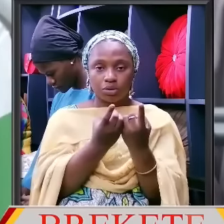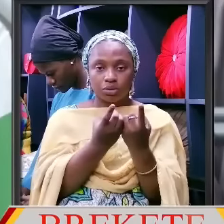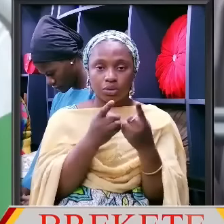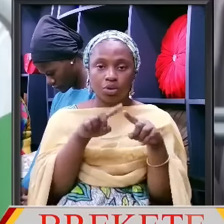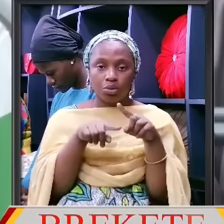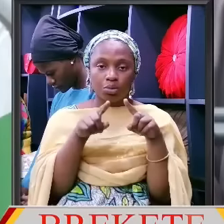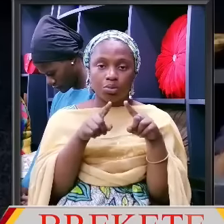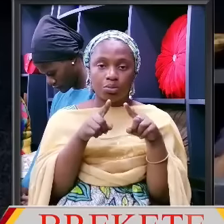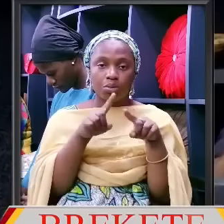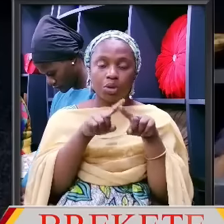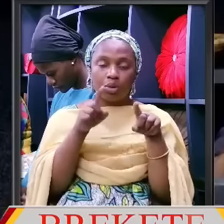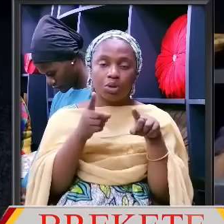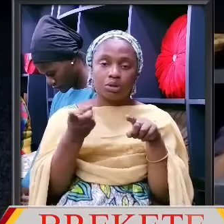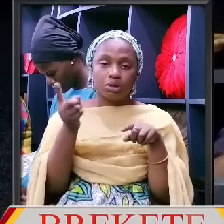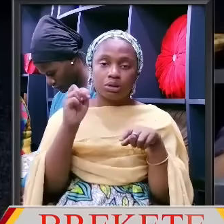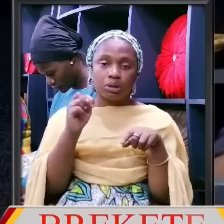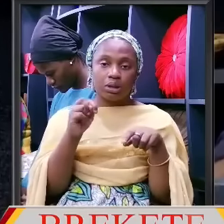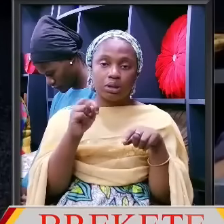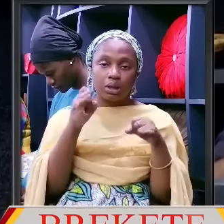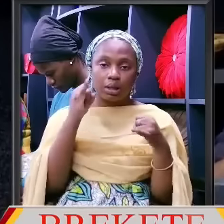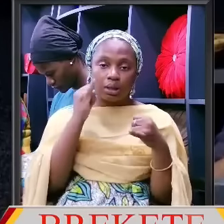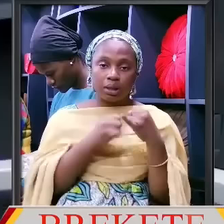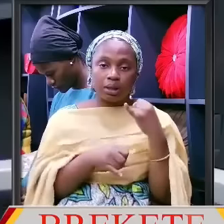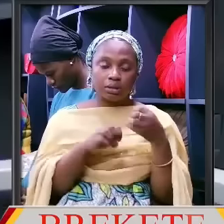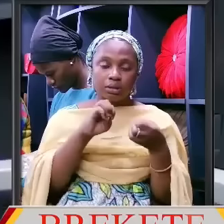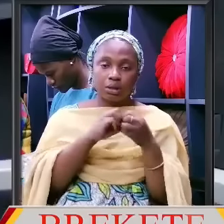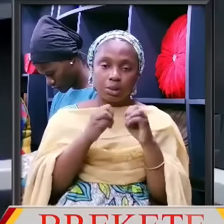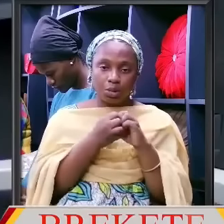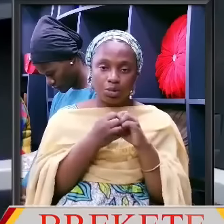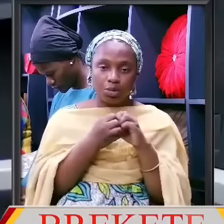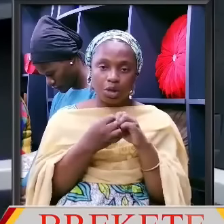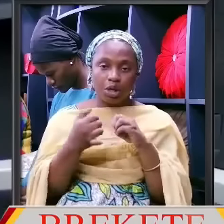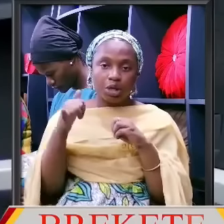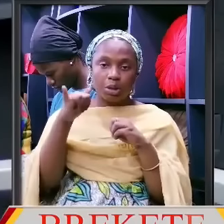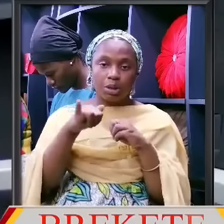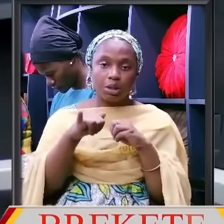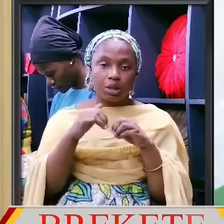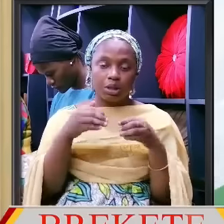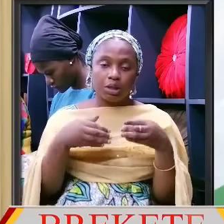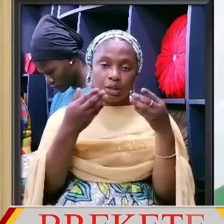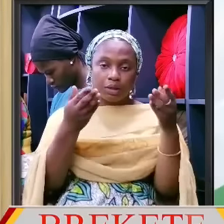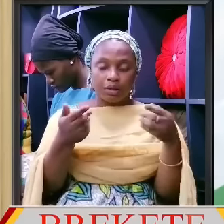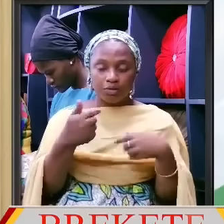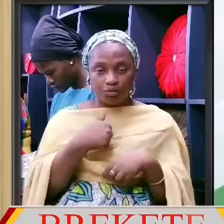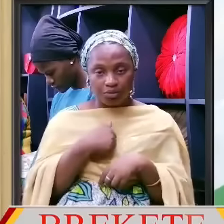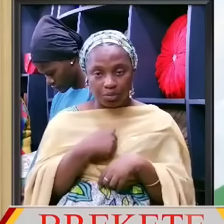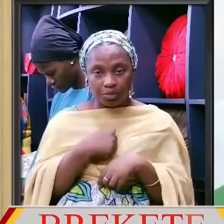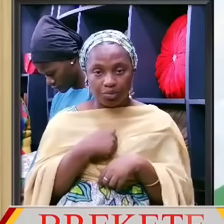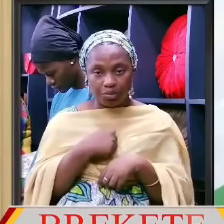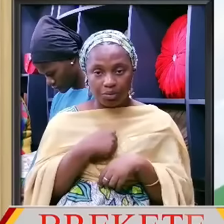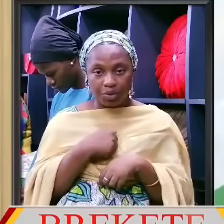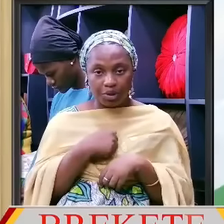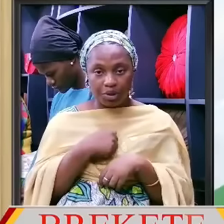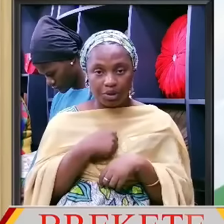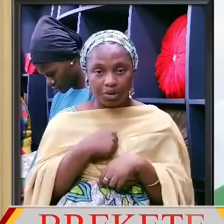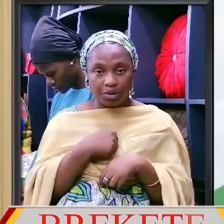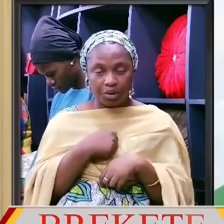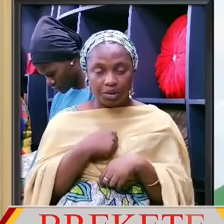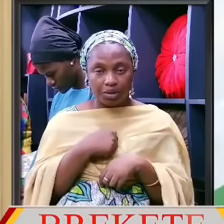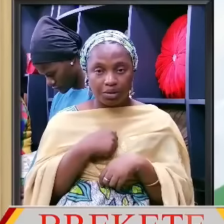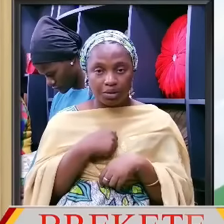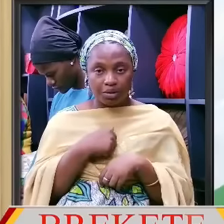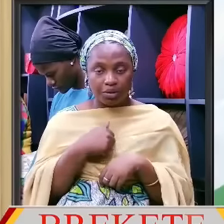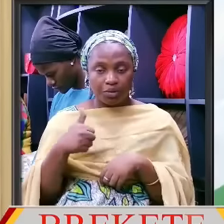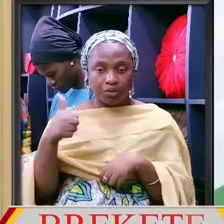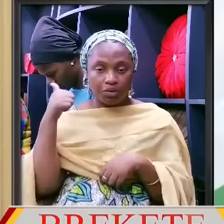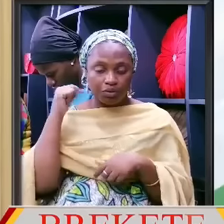That last one where they give you. You don't reach out to them? I don't call. I don't send messages. No reply. Okay, then let's do the case. Oh, yeah.